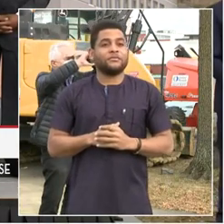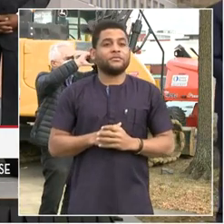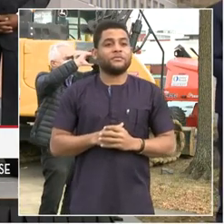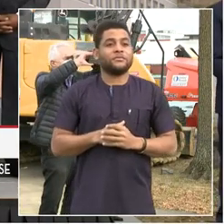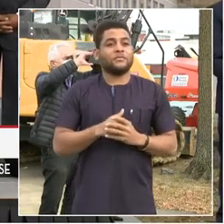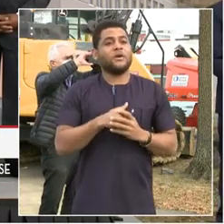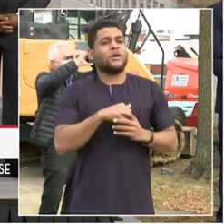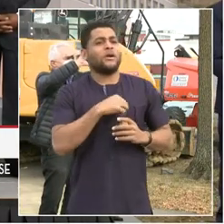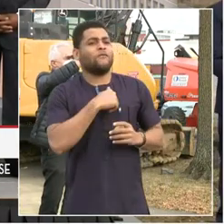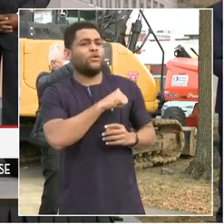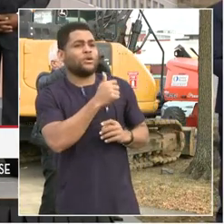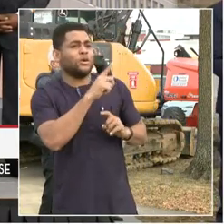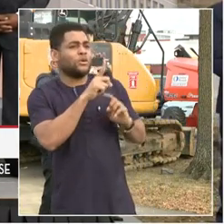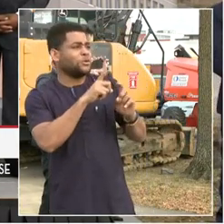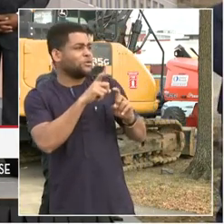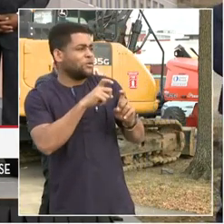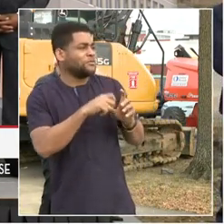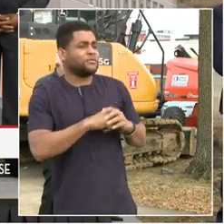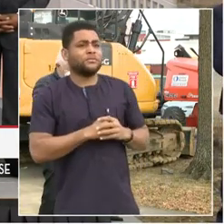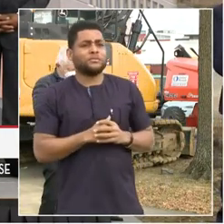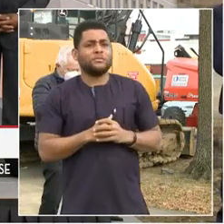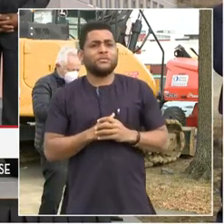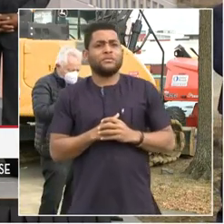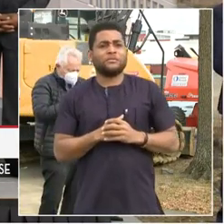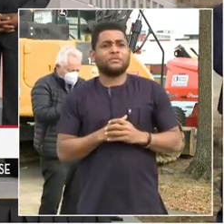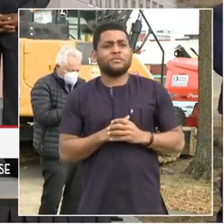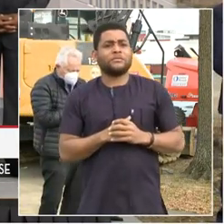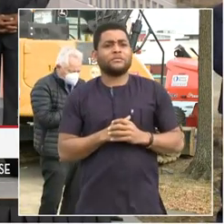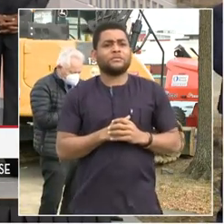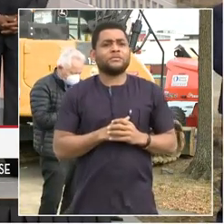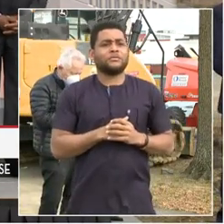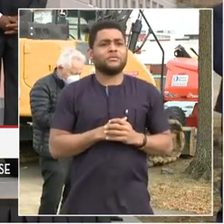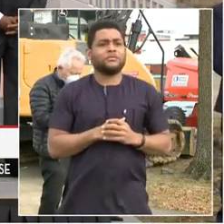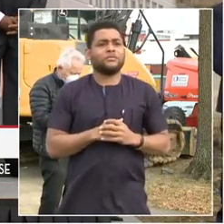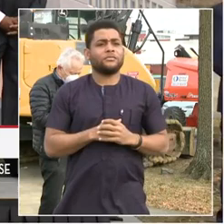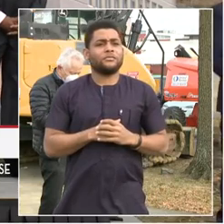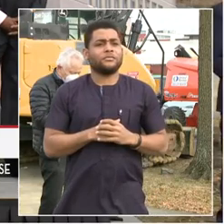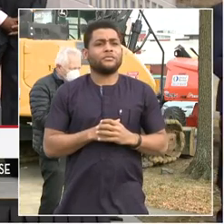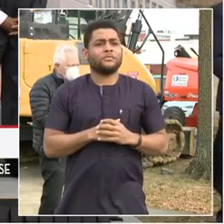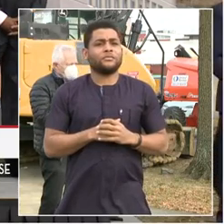Yes, ma'am. Okay, if you step over, we have a microphone.